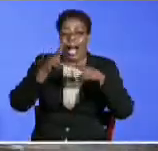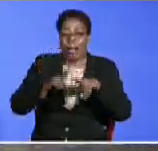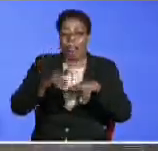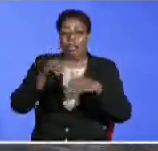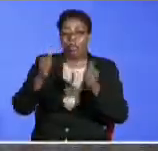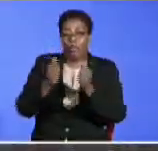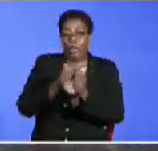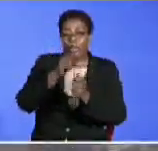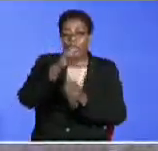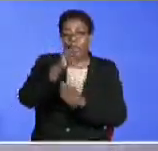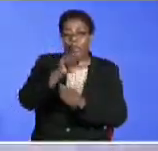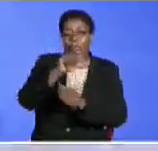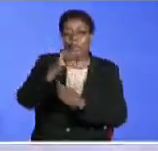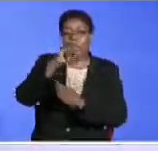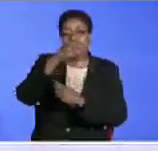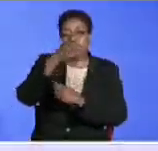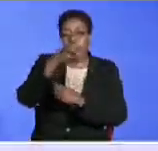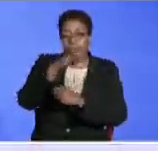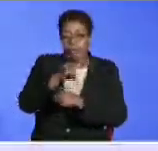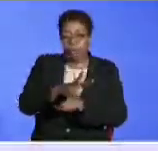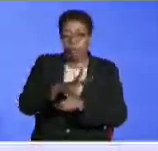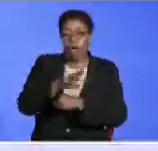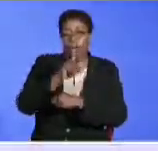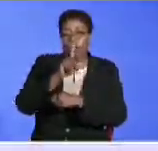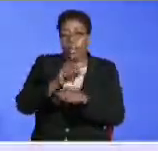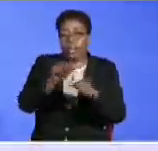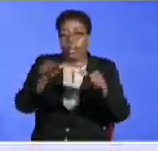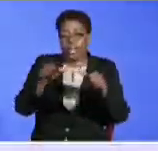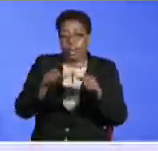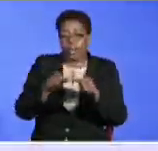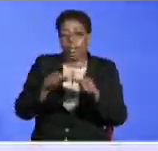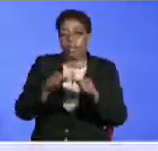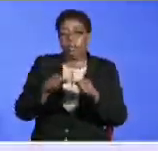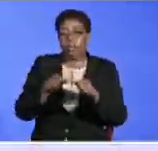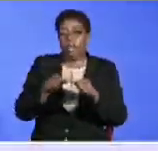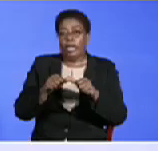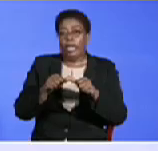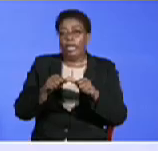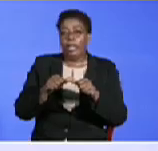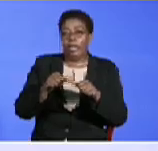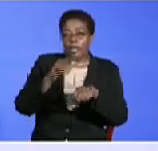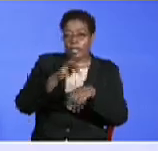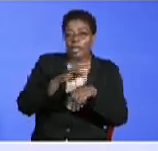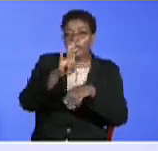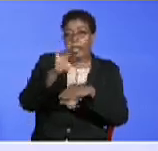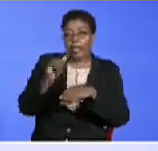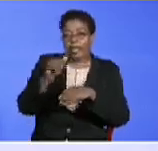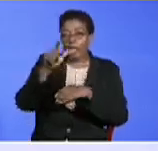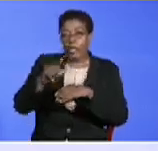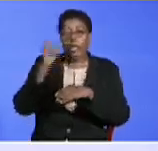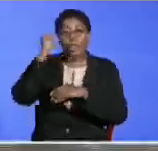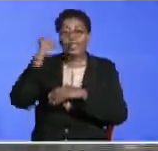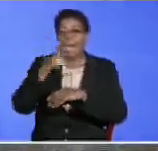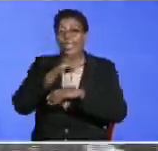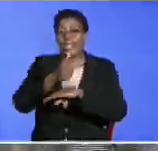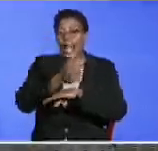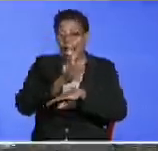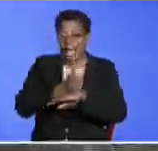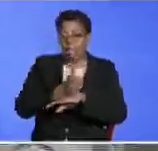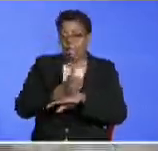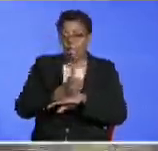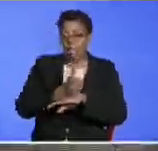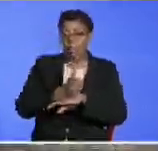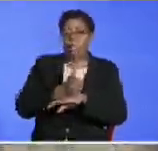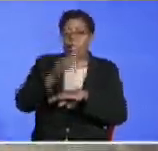of the places most affected after that storm was Low Sound and Andros. Now, Low Sound is the place where mangroves